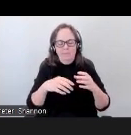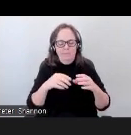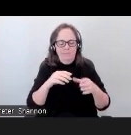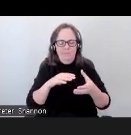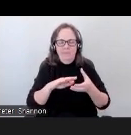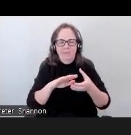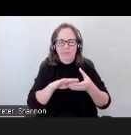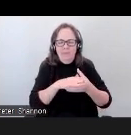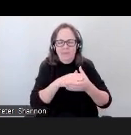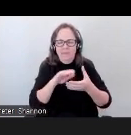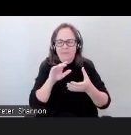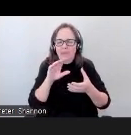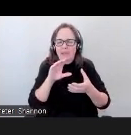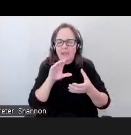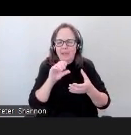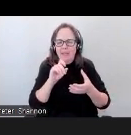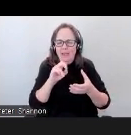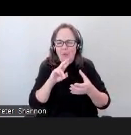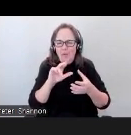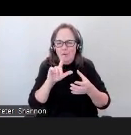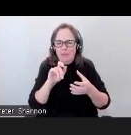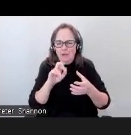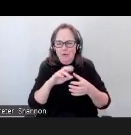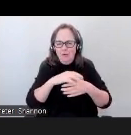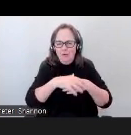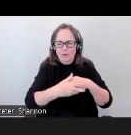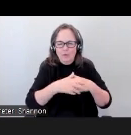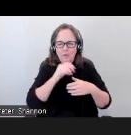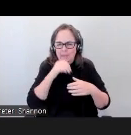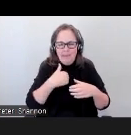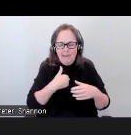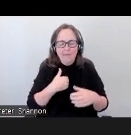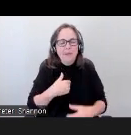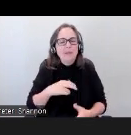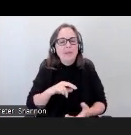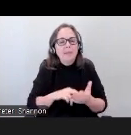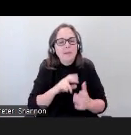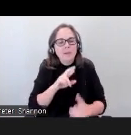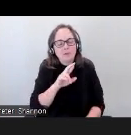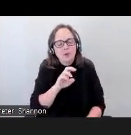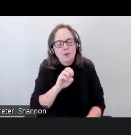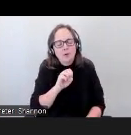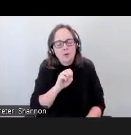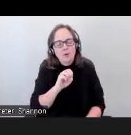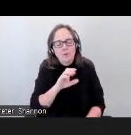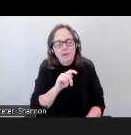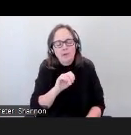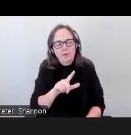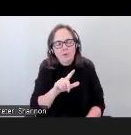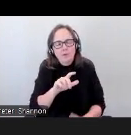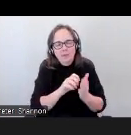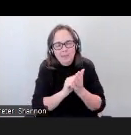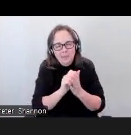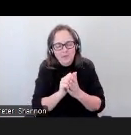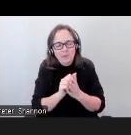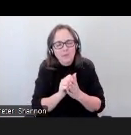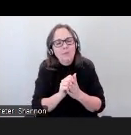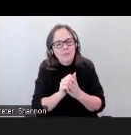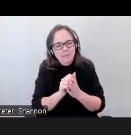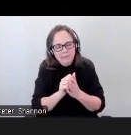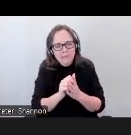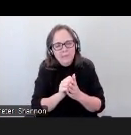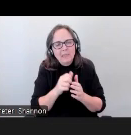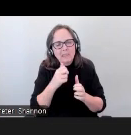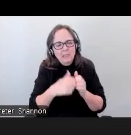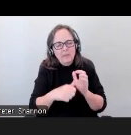colon usually has. Thus, the rectal cancer is a difficult to do surgery because